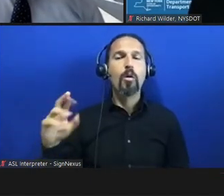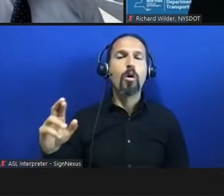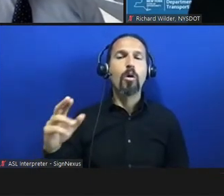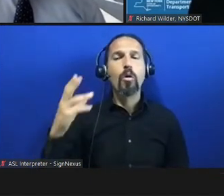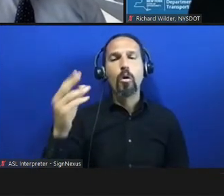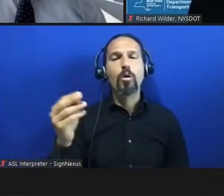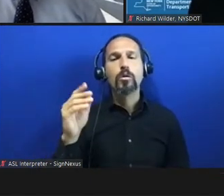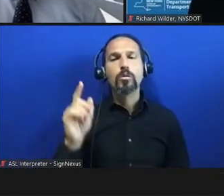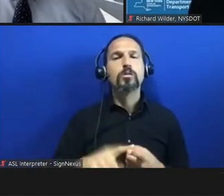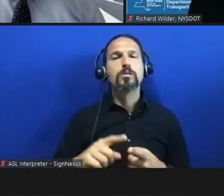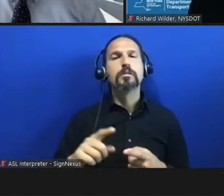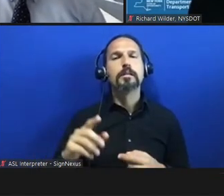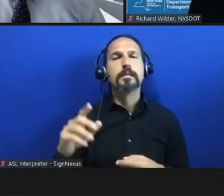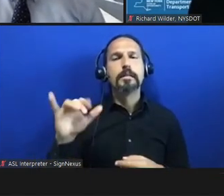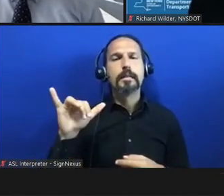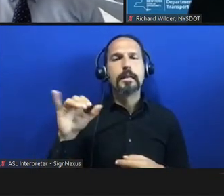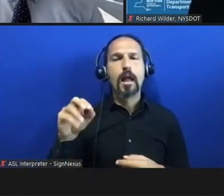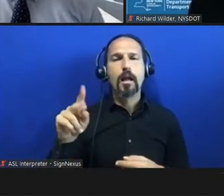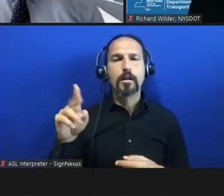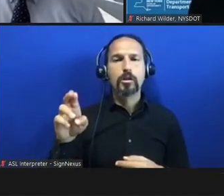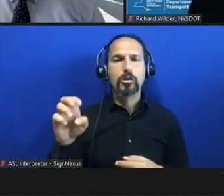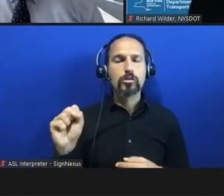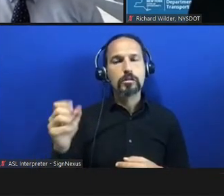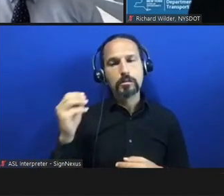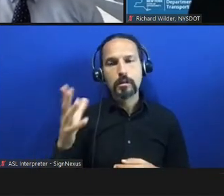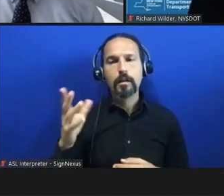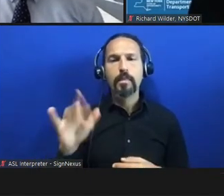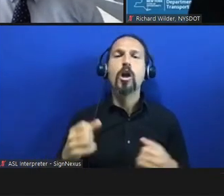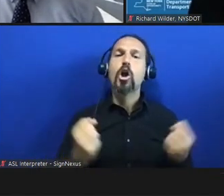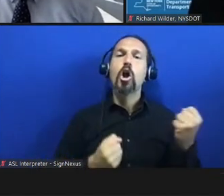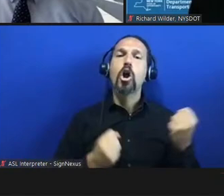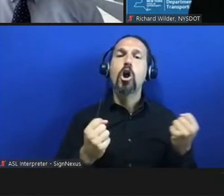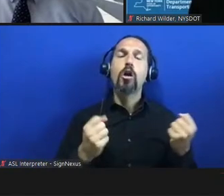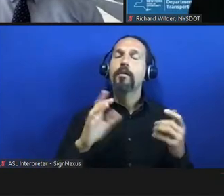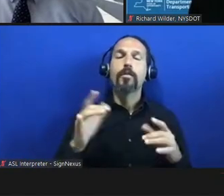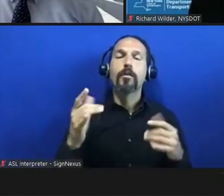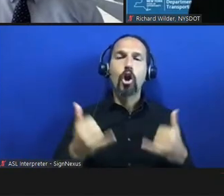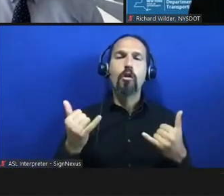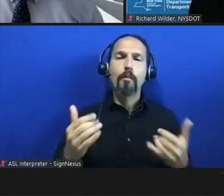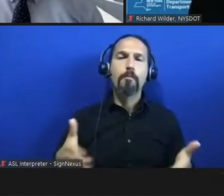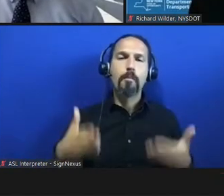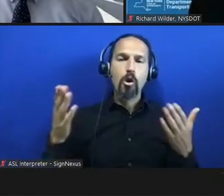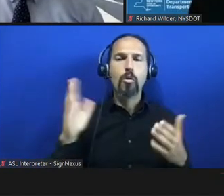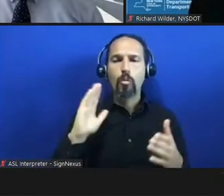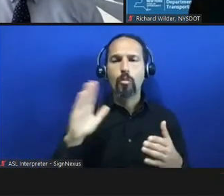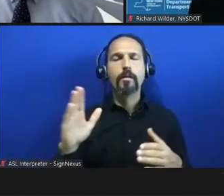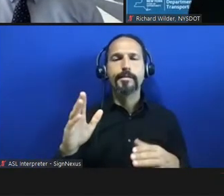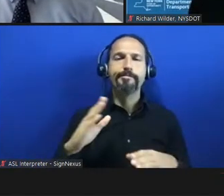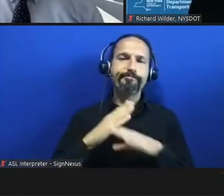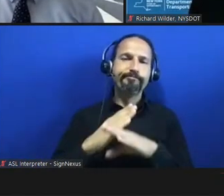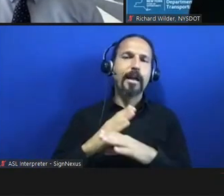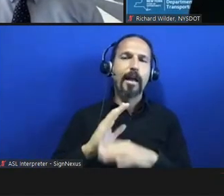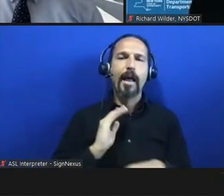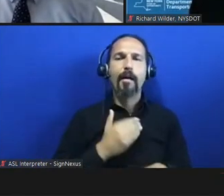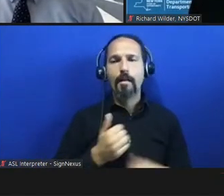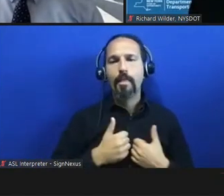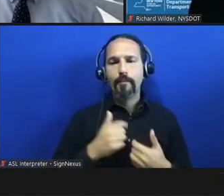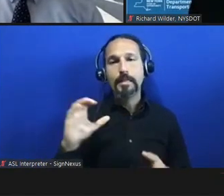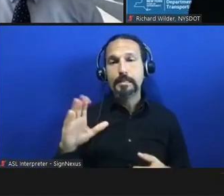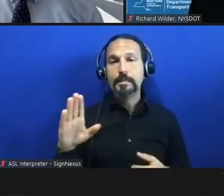going to Stew Leonard's in Yonkers in short the current proposal would largely limit Our Lives to the CBD